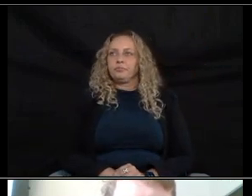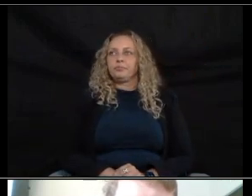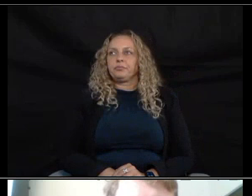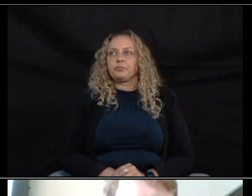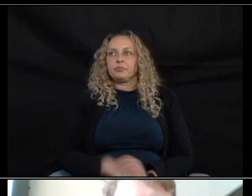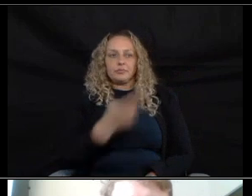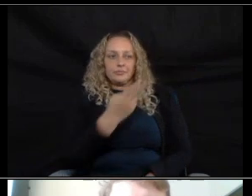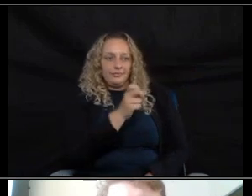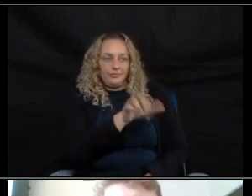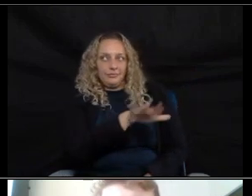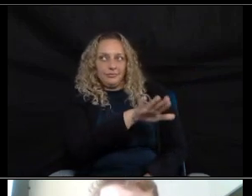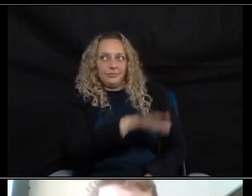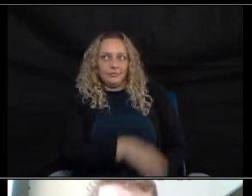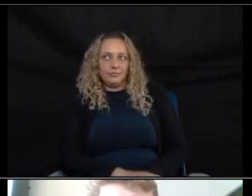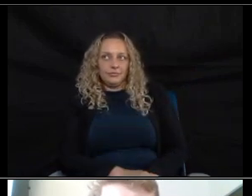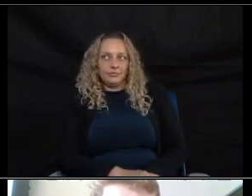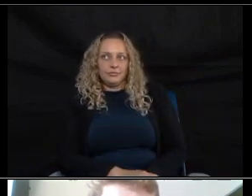Commissioner Hay.